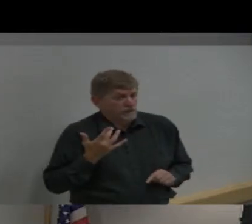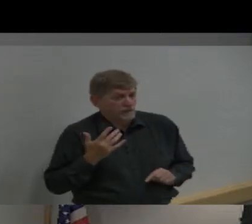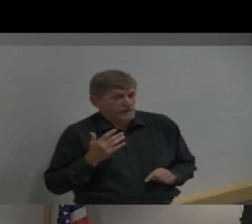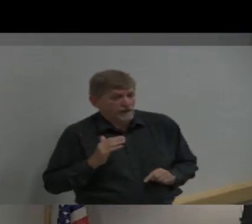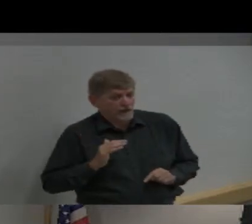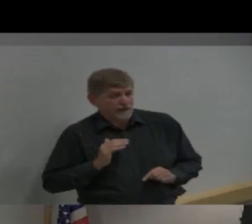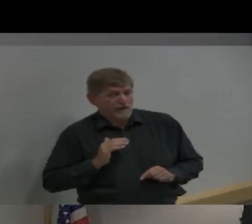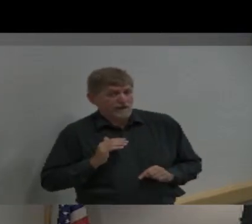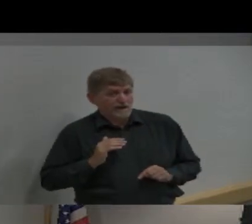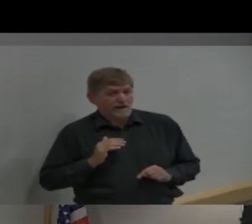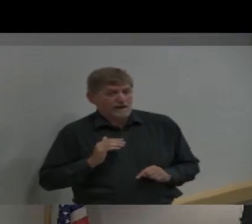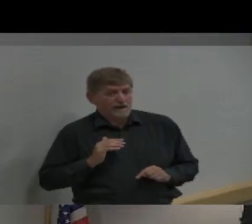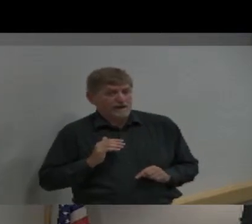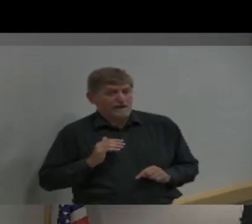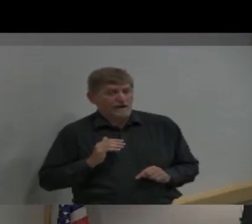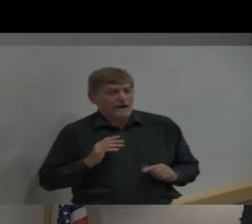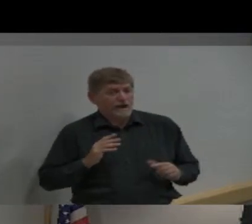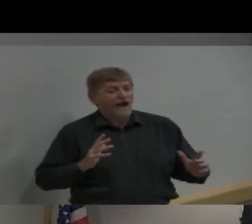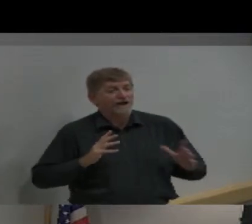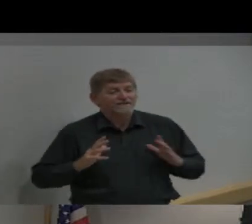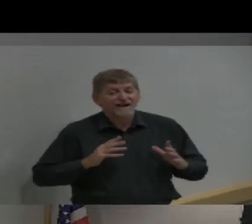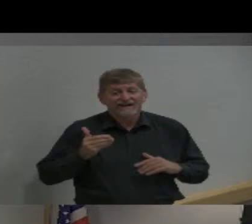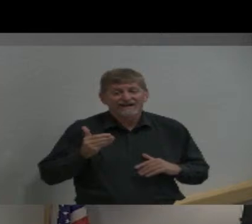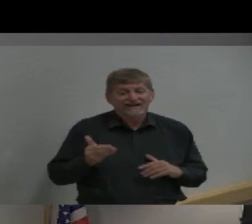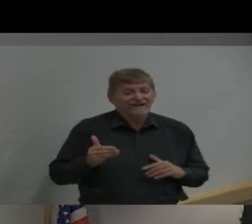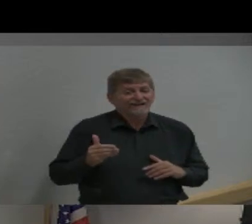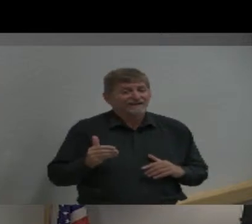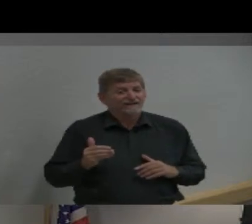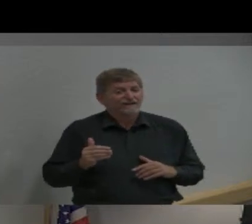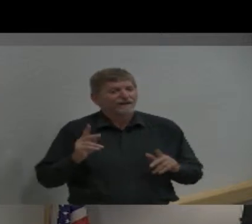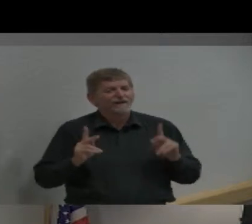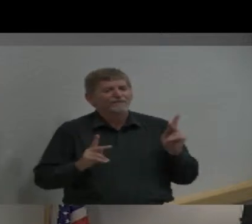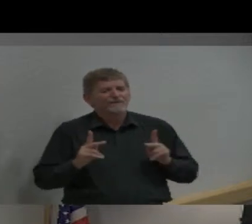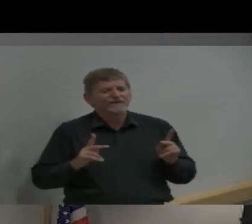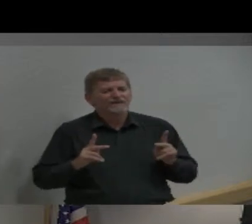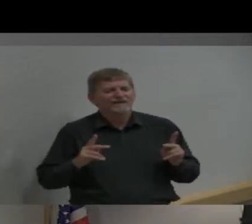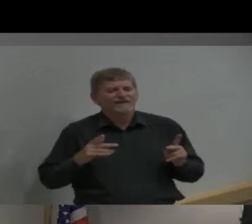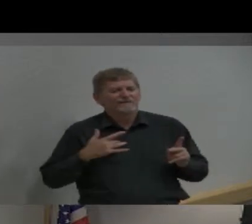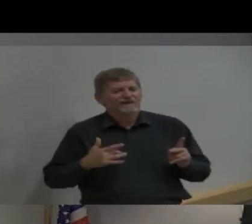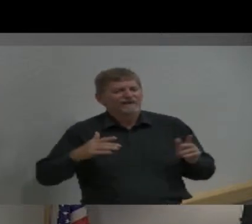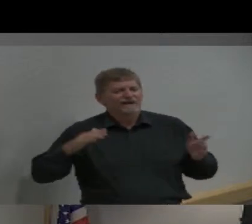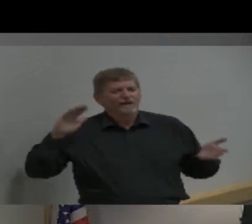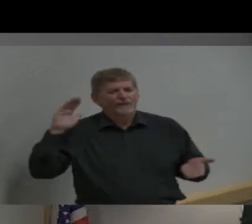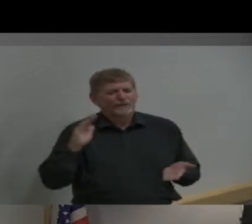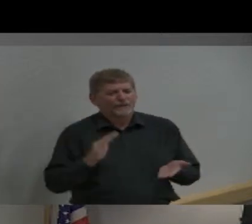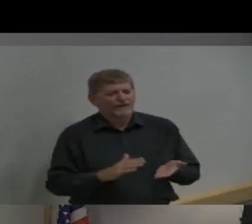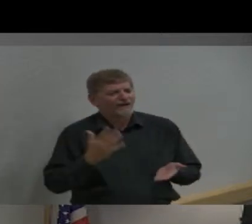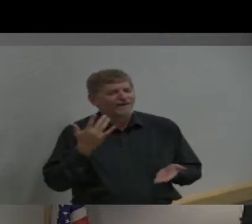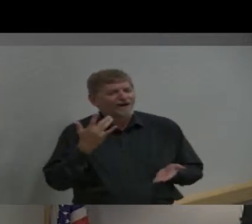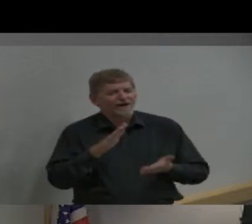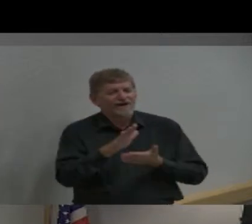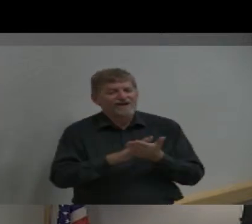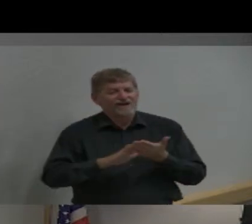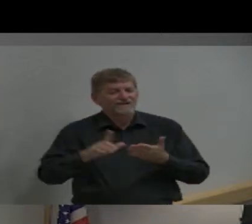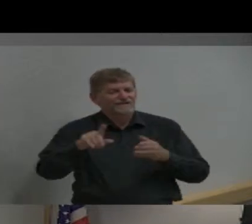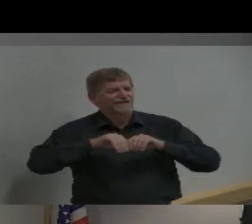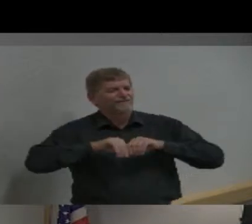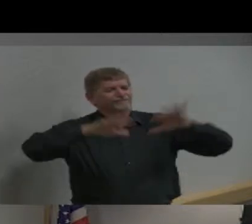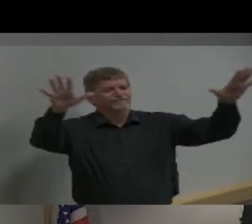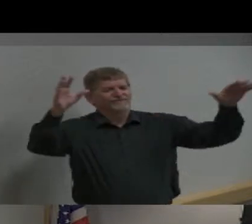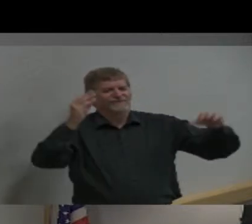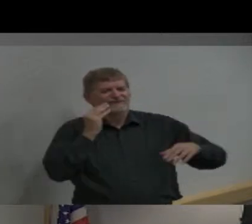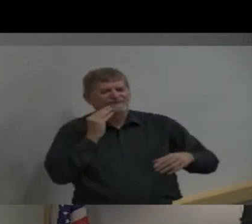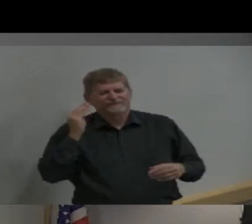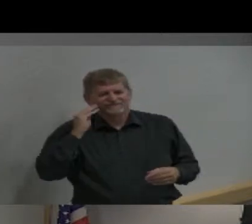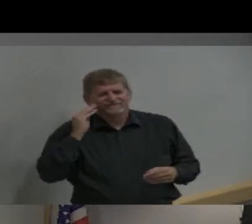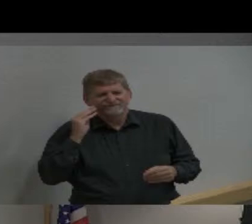around the holidays, or towards the end of this month, actually. So that provides us a little bit of a buffer. But one thing we've